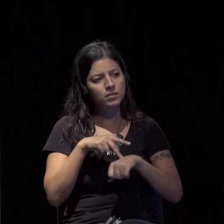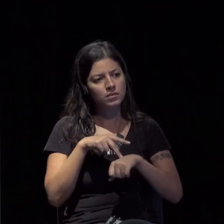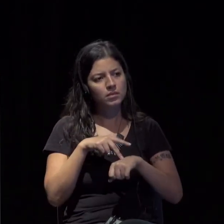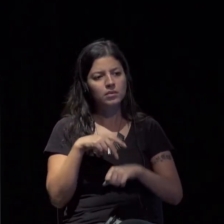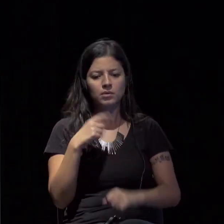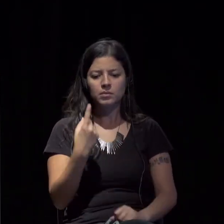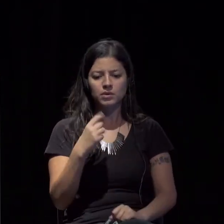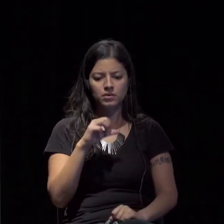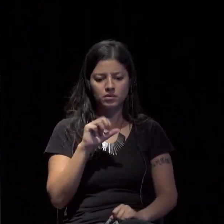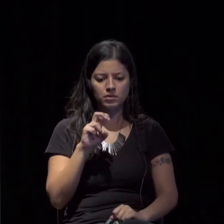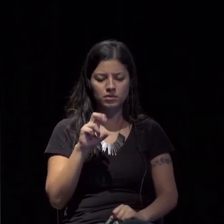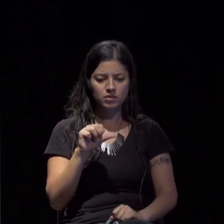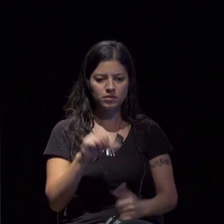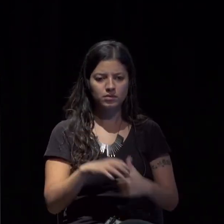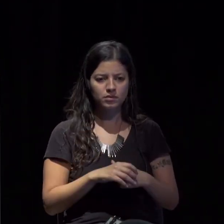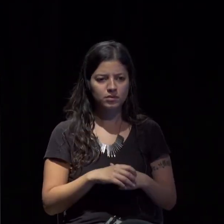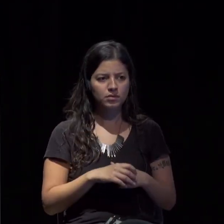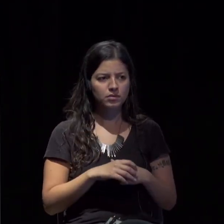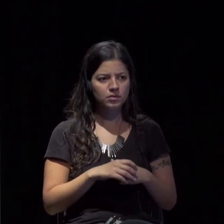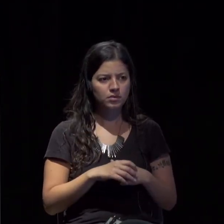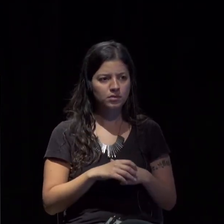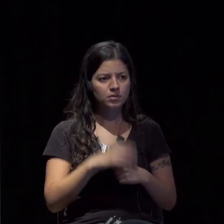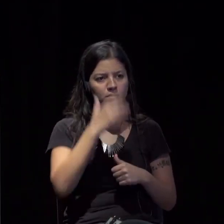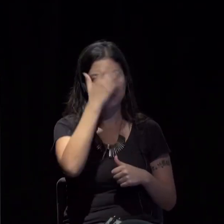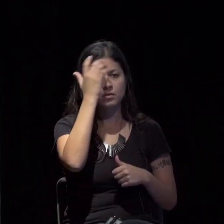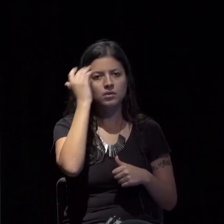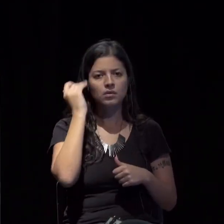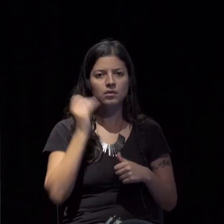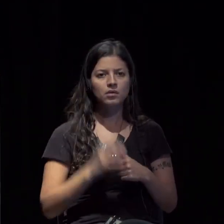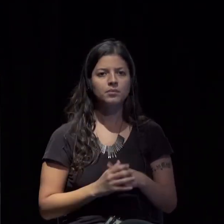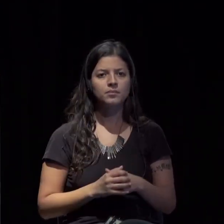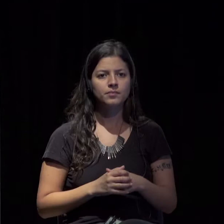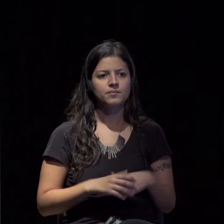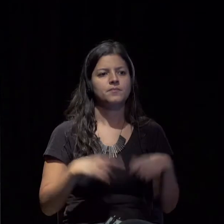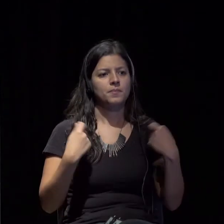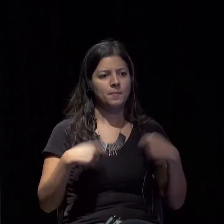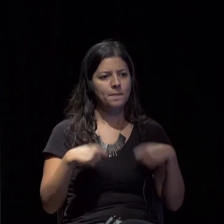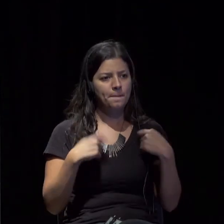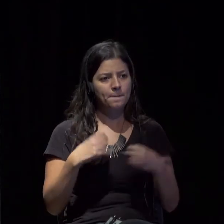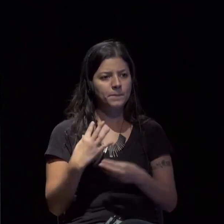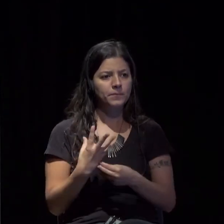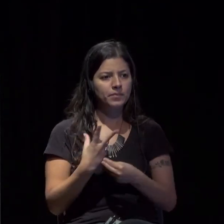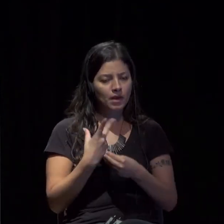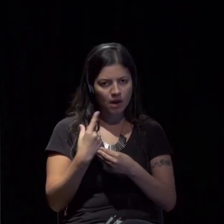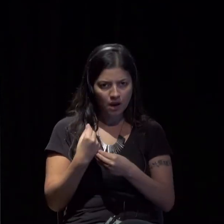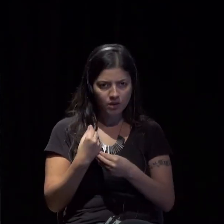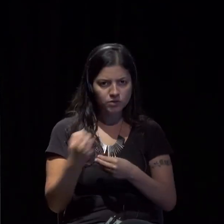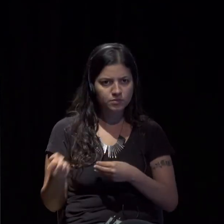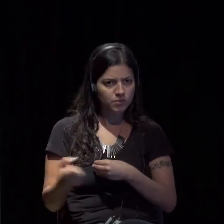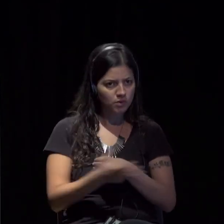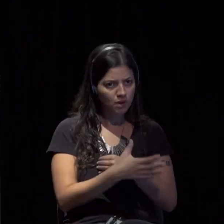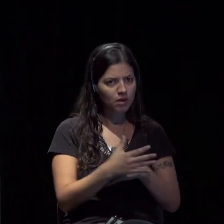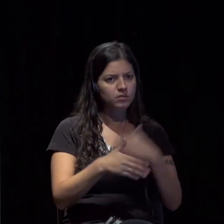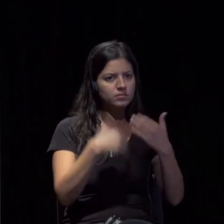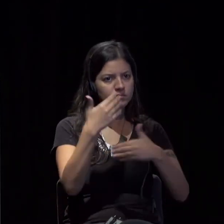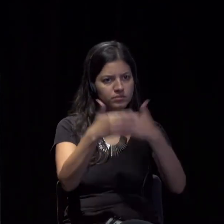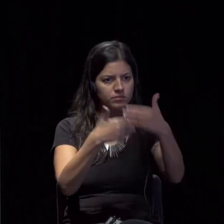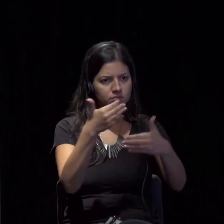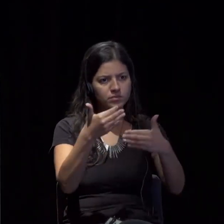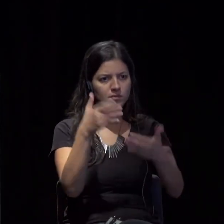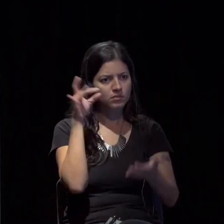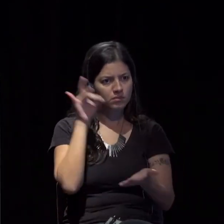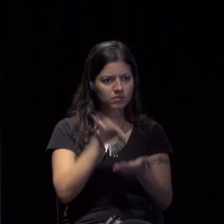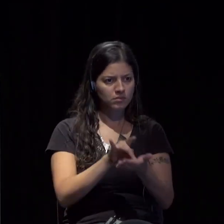the need to develop a culturally authentic modern art, usually after training in Europe or European-affiliated local